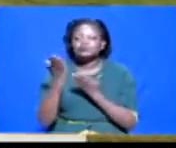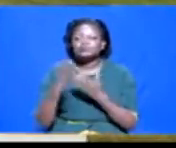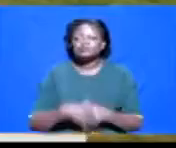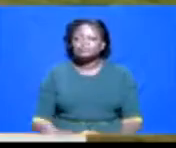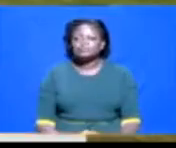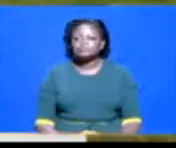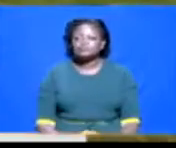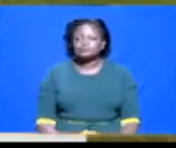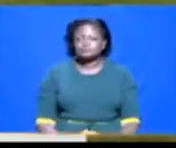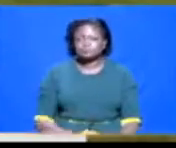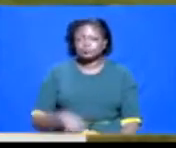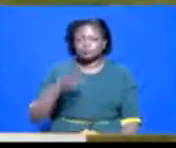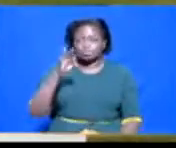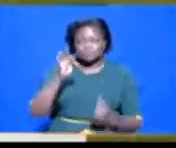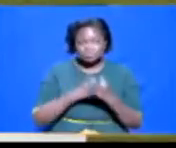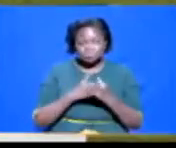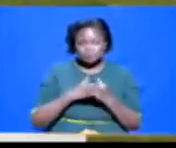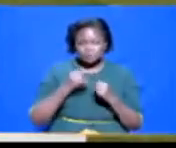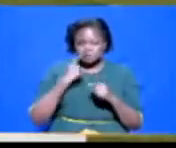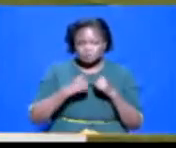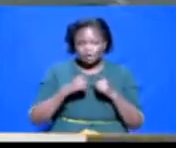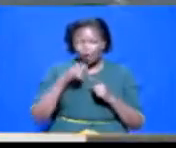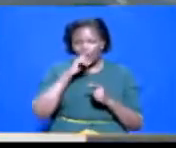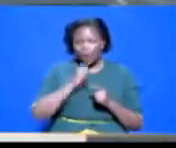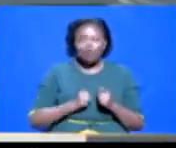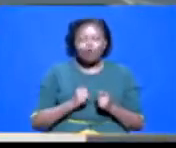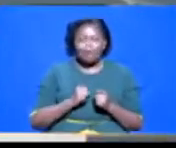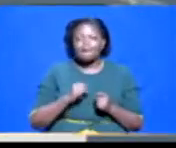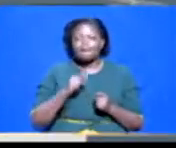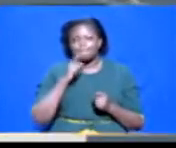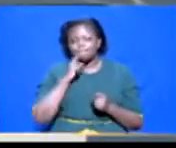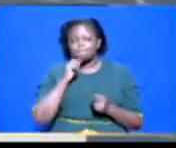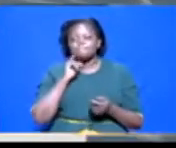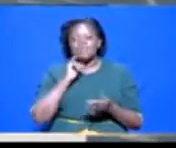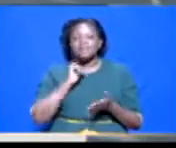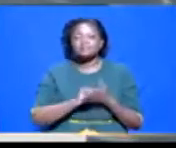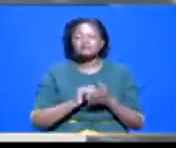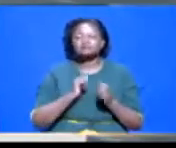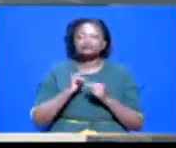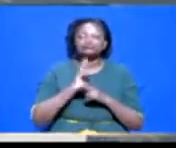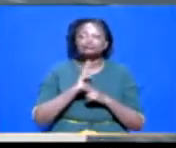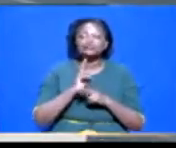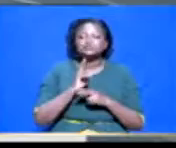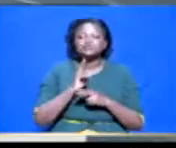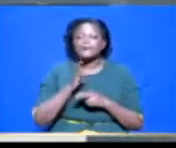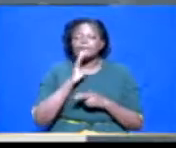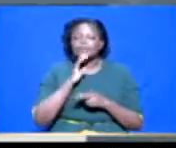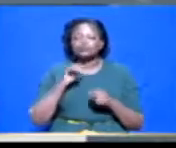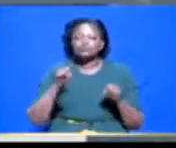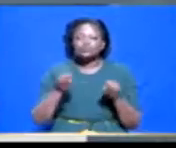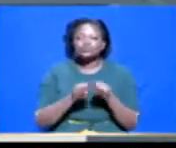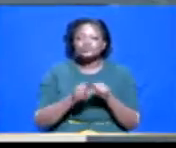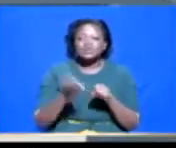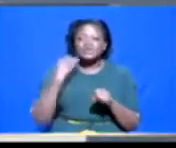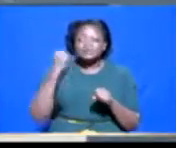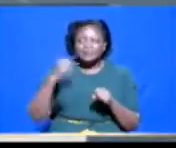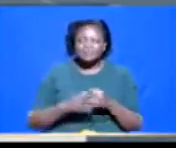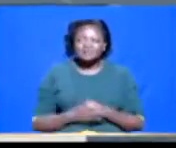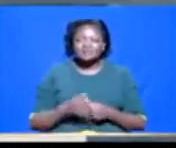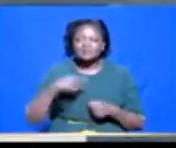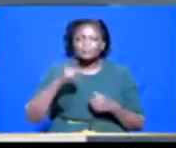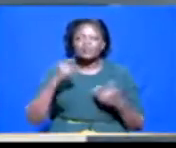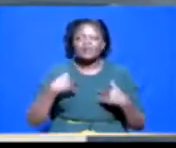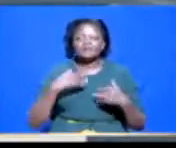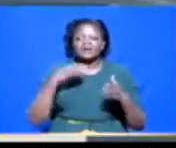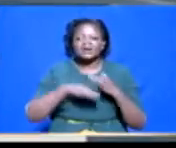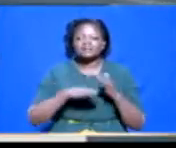The 28-year-old athlete defied the odds by using borrowed shoes to finish second in the Olympic trials held at Kasarani last month. Otieno will now have access